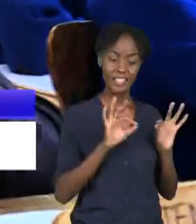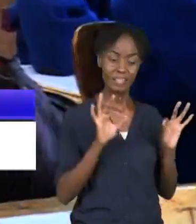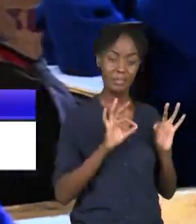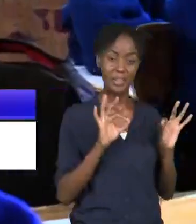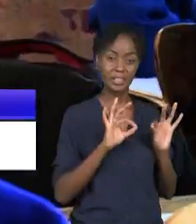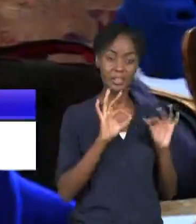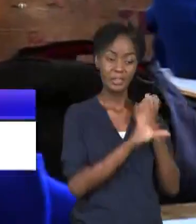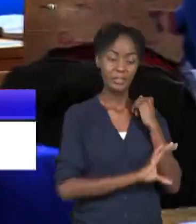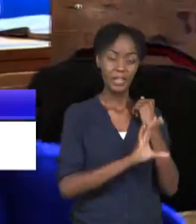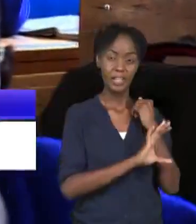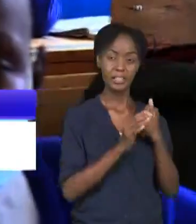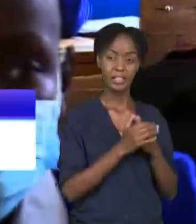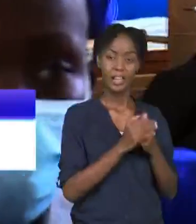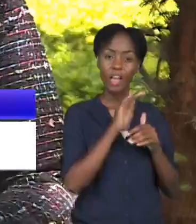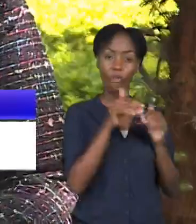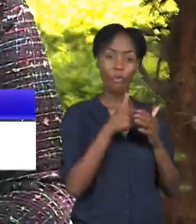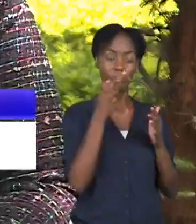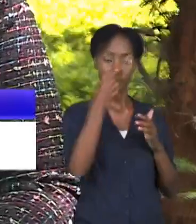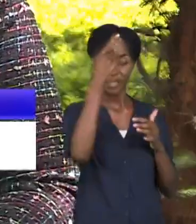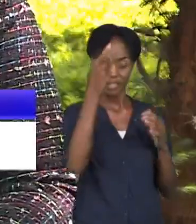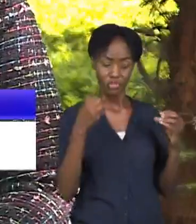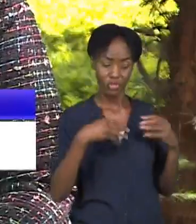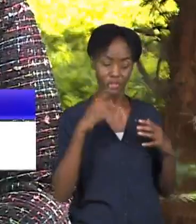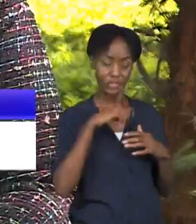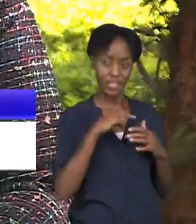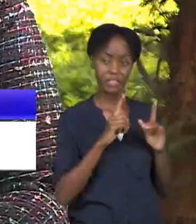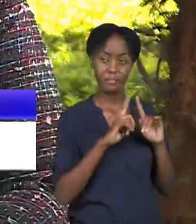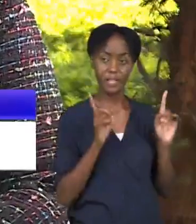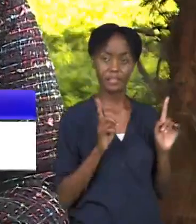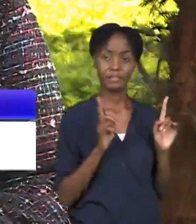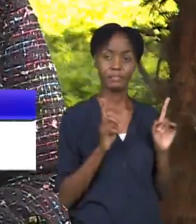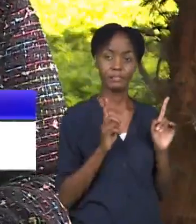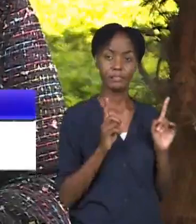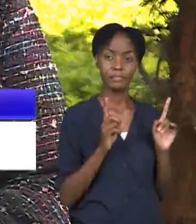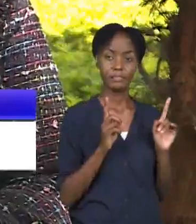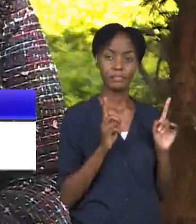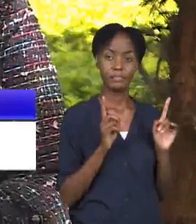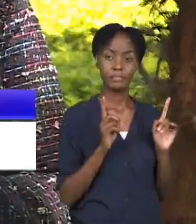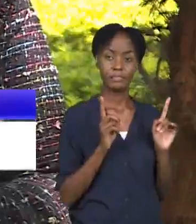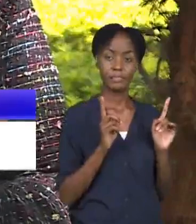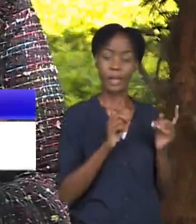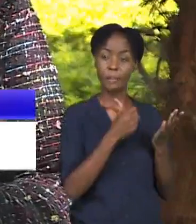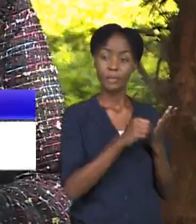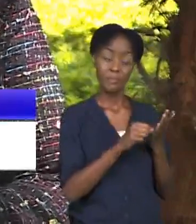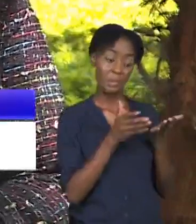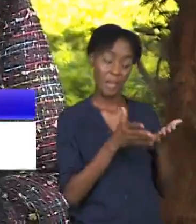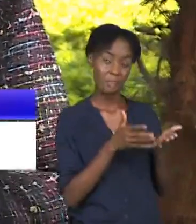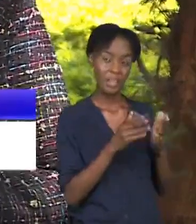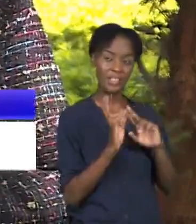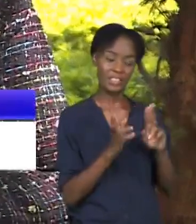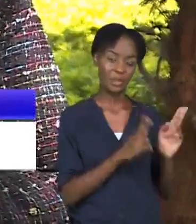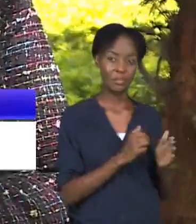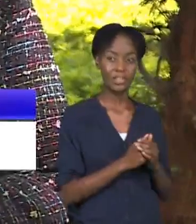country and also as parents and as teachers. But whatever is happening is just normal. It's a